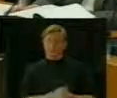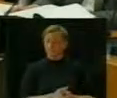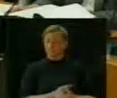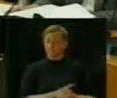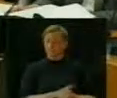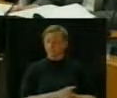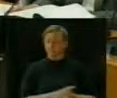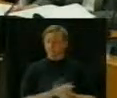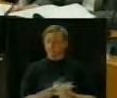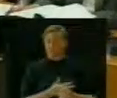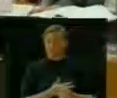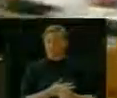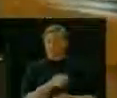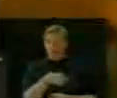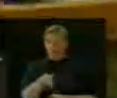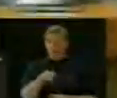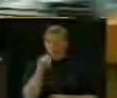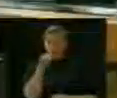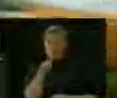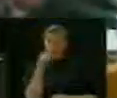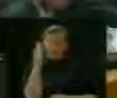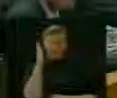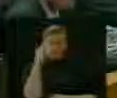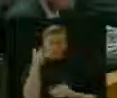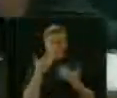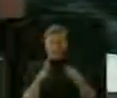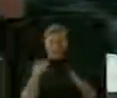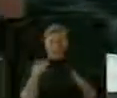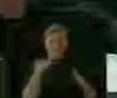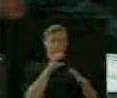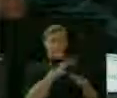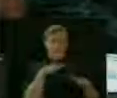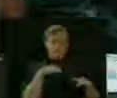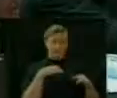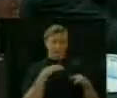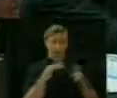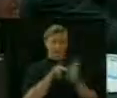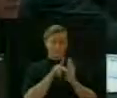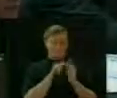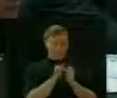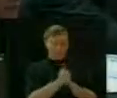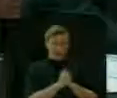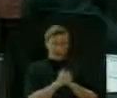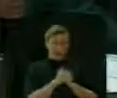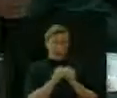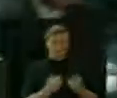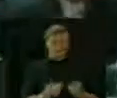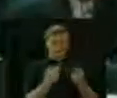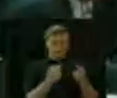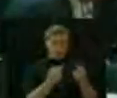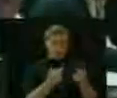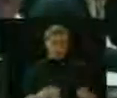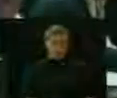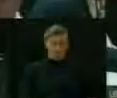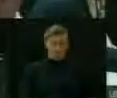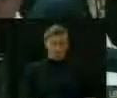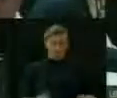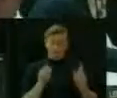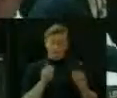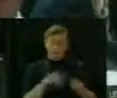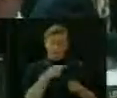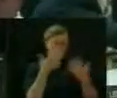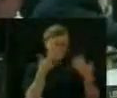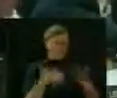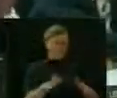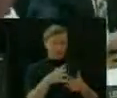Commissioner Hammond. Just very briefly, you already have a committee, and their law director has already said by passing this resolution, you give them the authority to